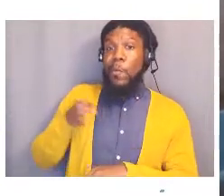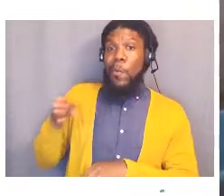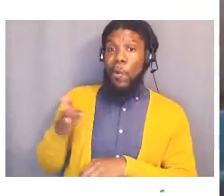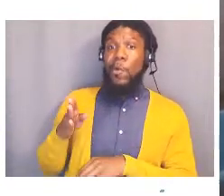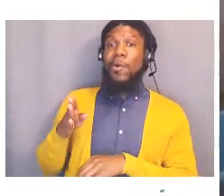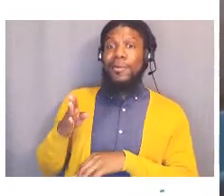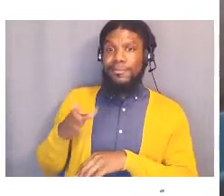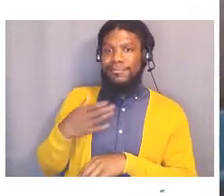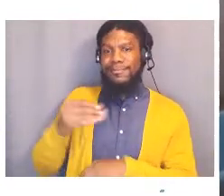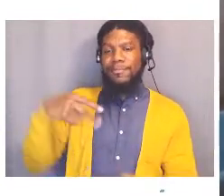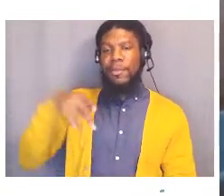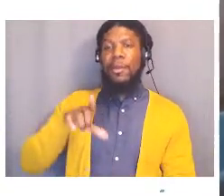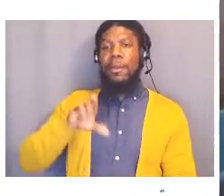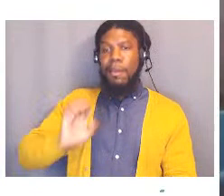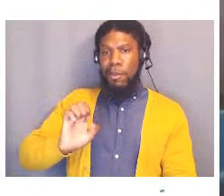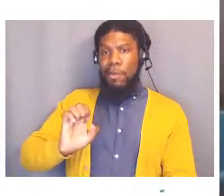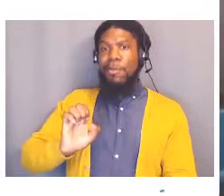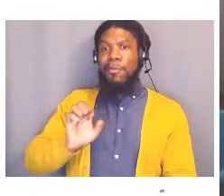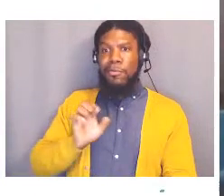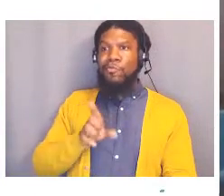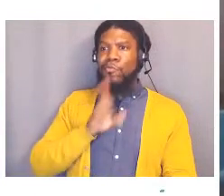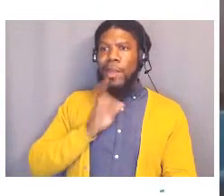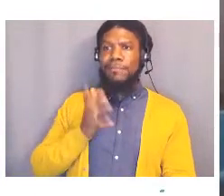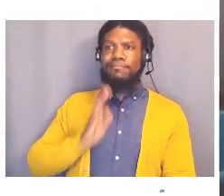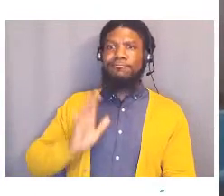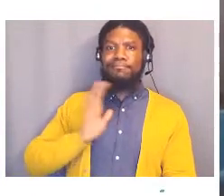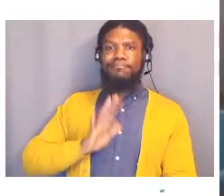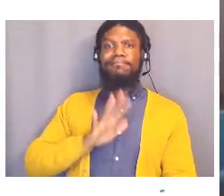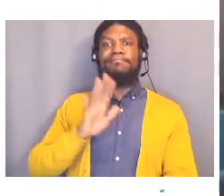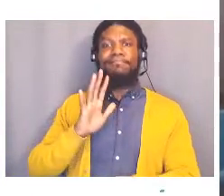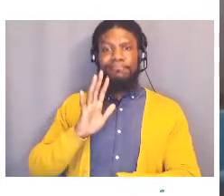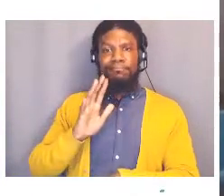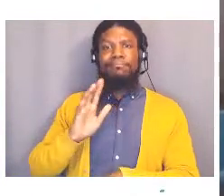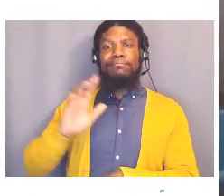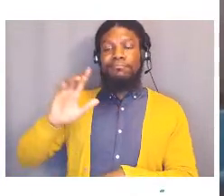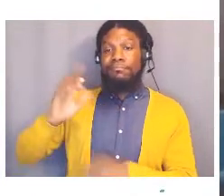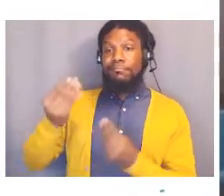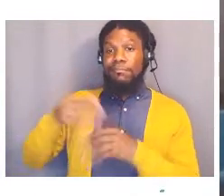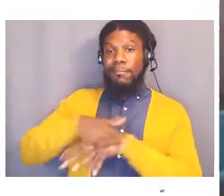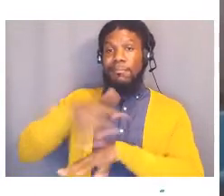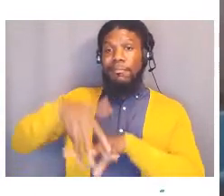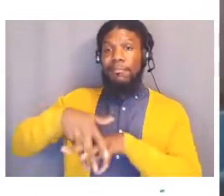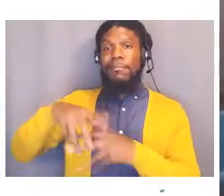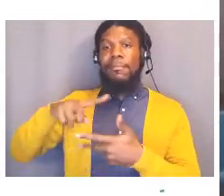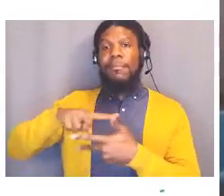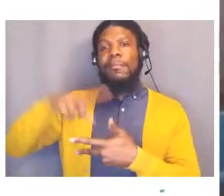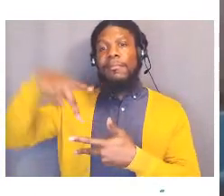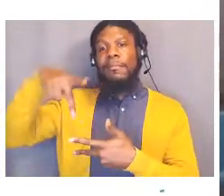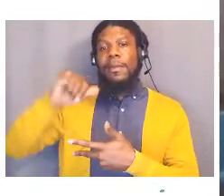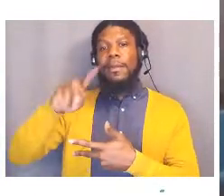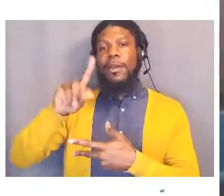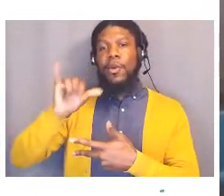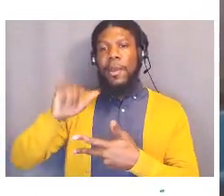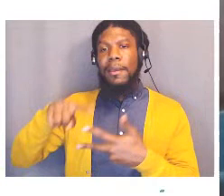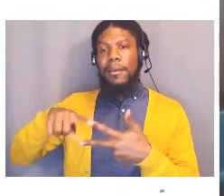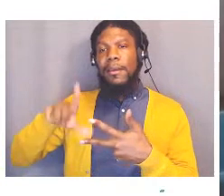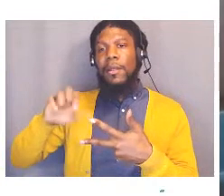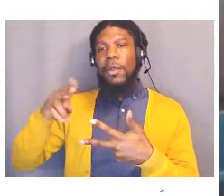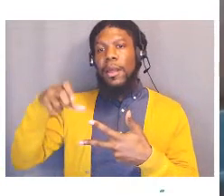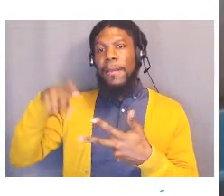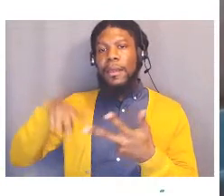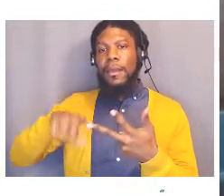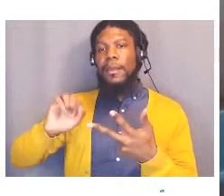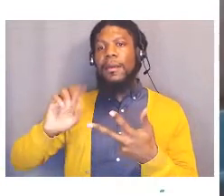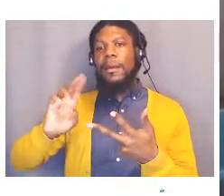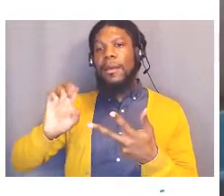are the traditional, ancestral, and unceded lands of Piscataway, Lenape, and Susquehannock indigenous